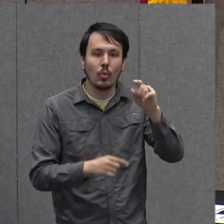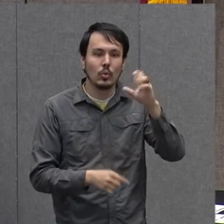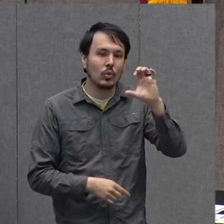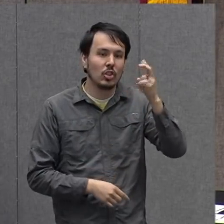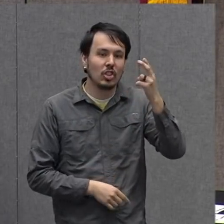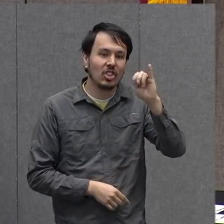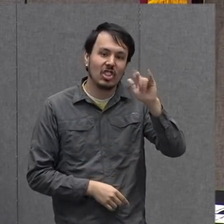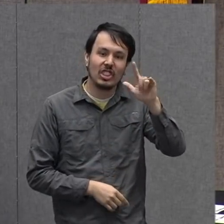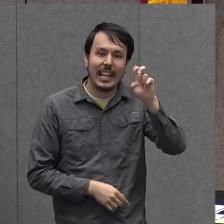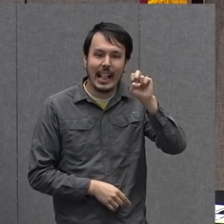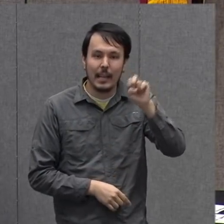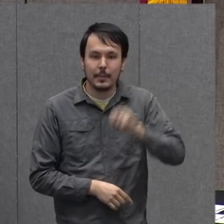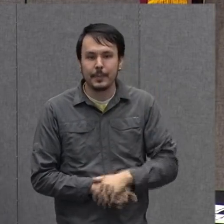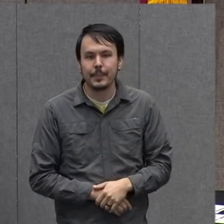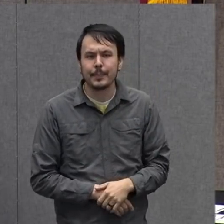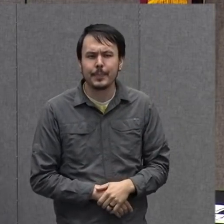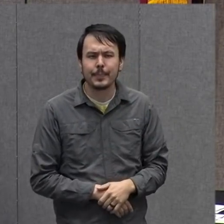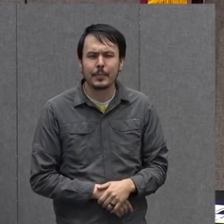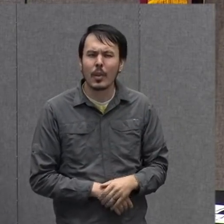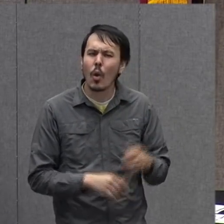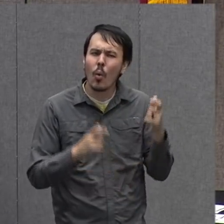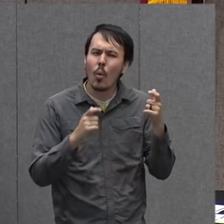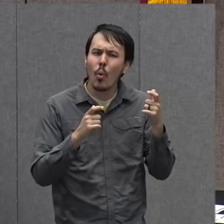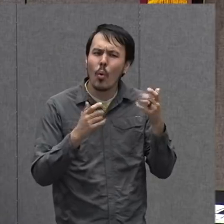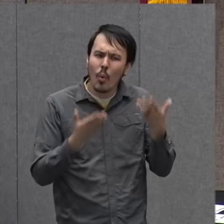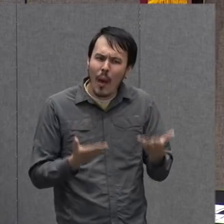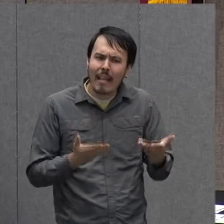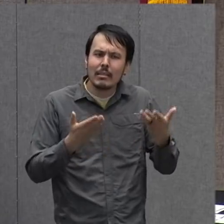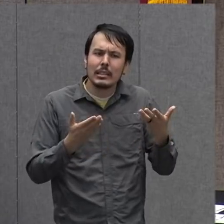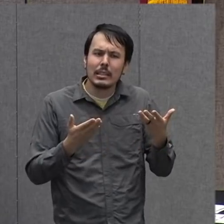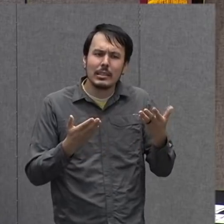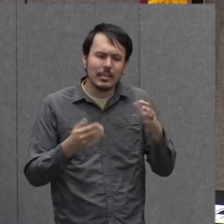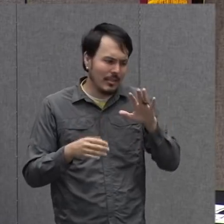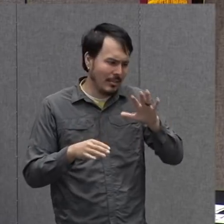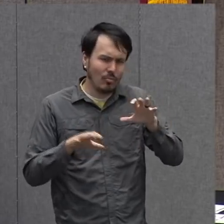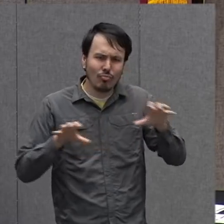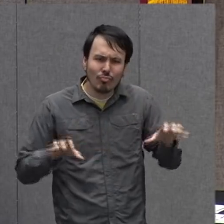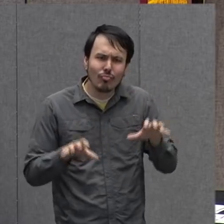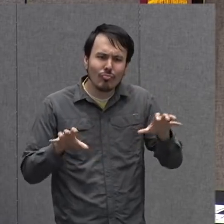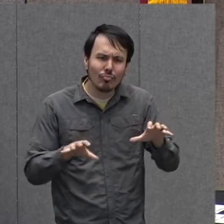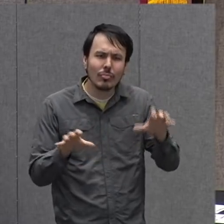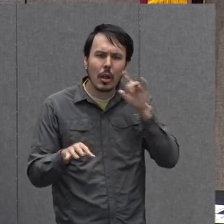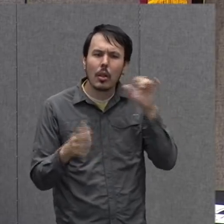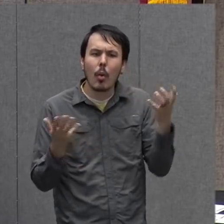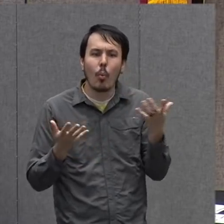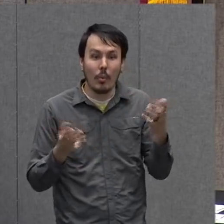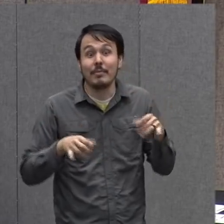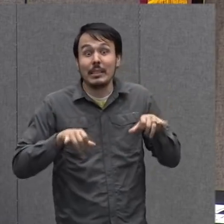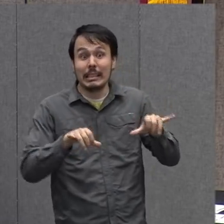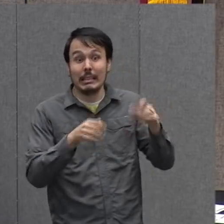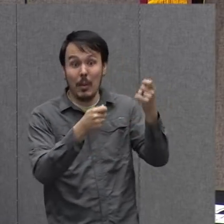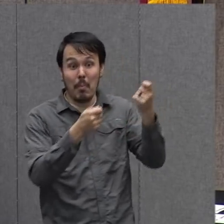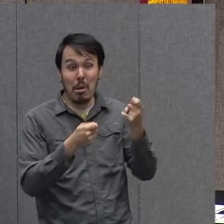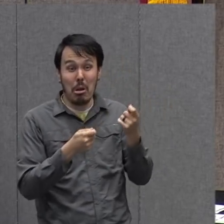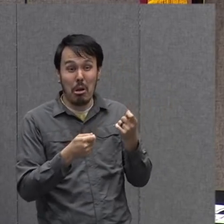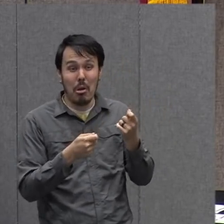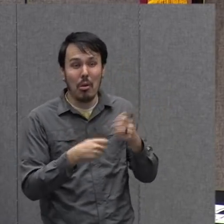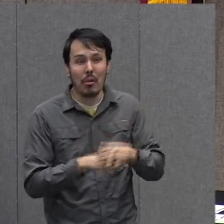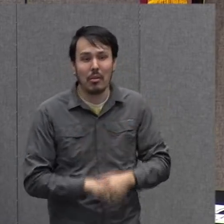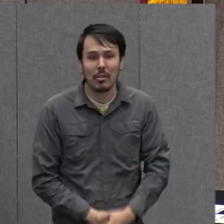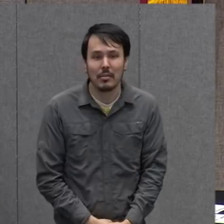sticks to my magnet. I found a thinner one as well, and it also works with